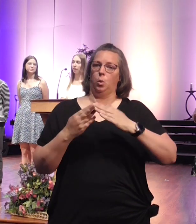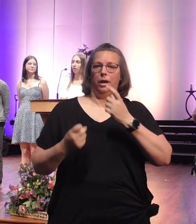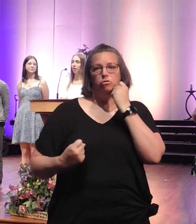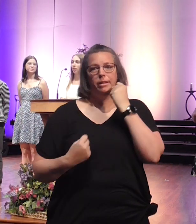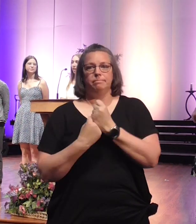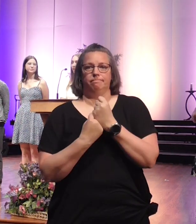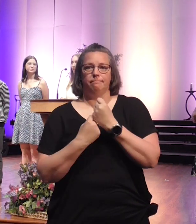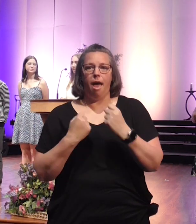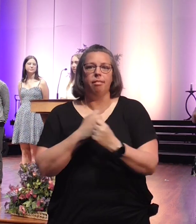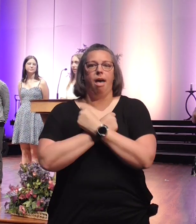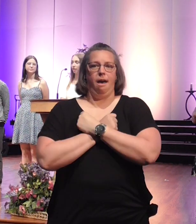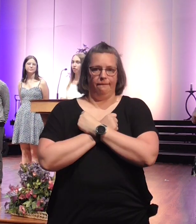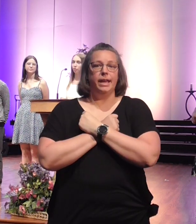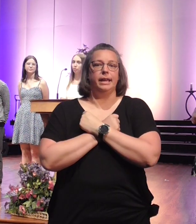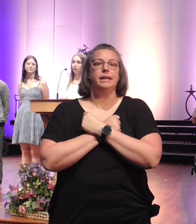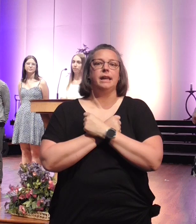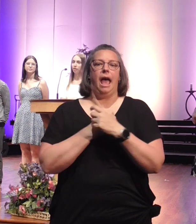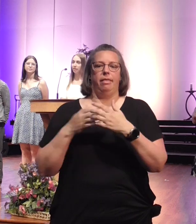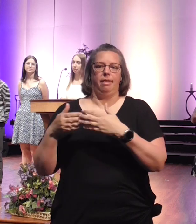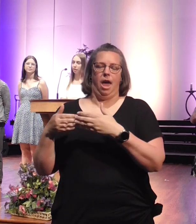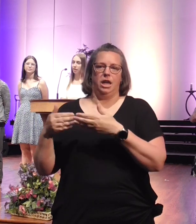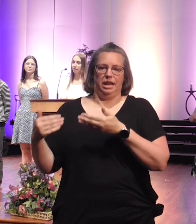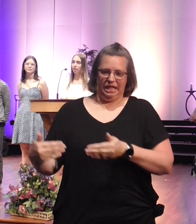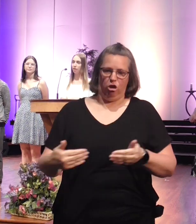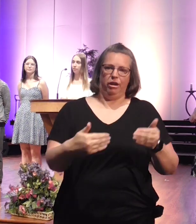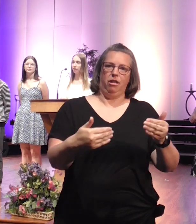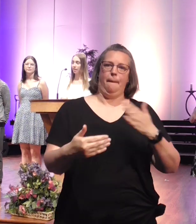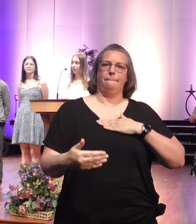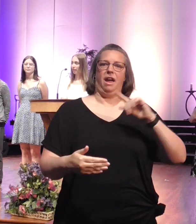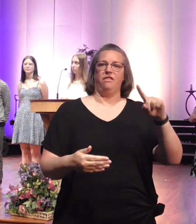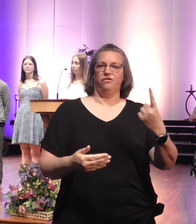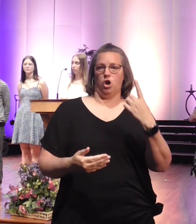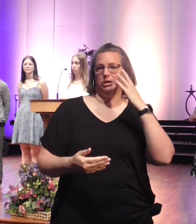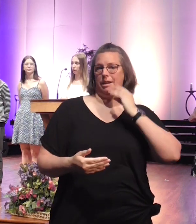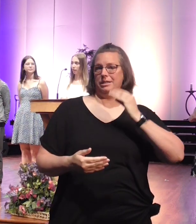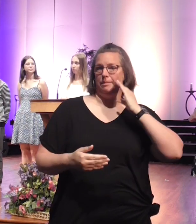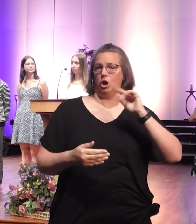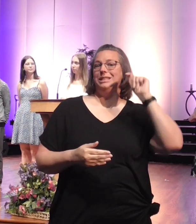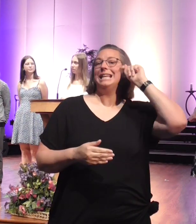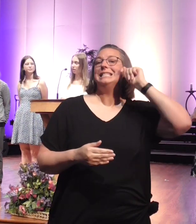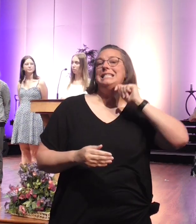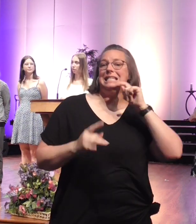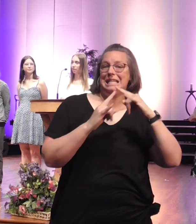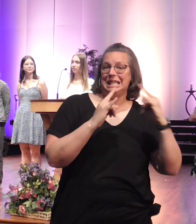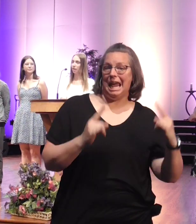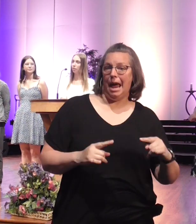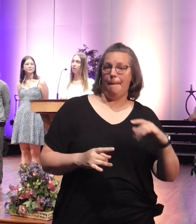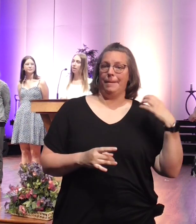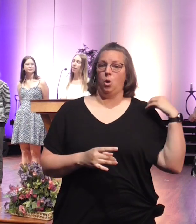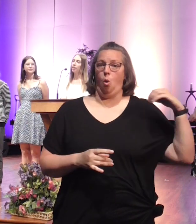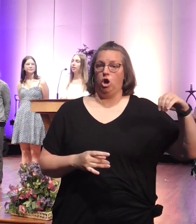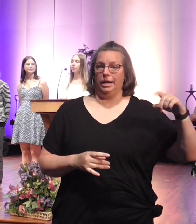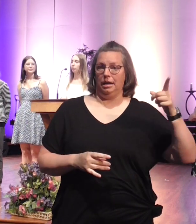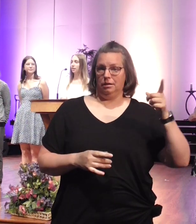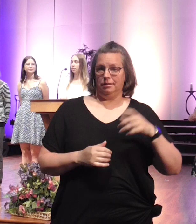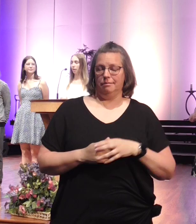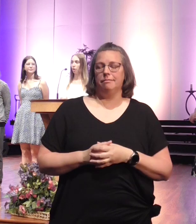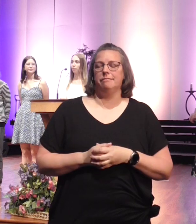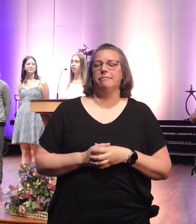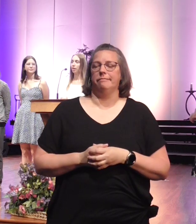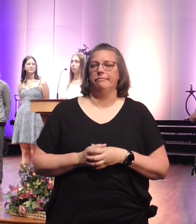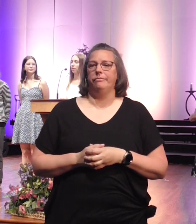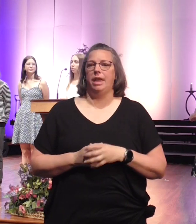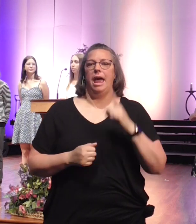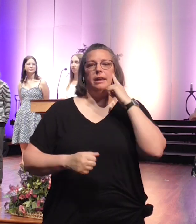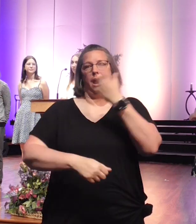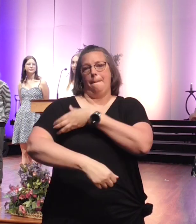so loving. And this carried through to my first experience of the teen camp up in Oregon a couple of years ago. And there was this